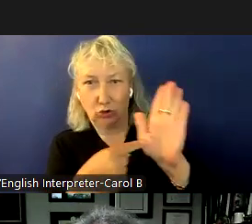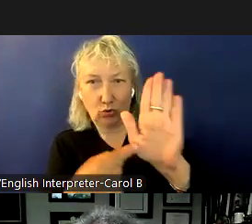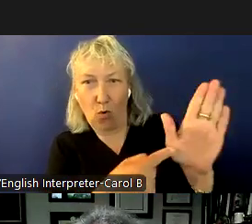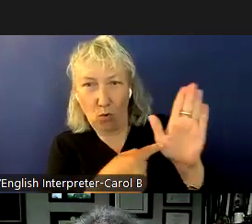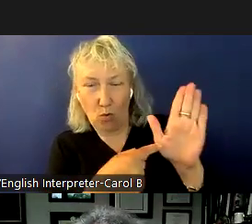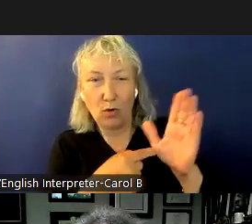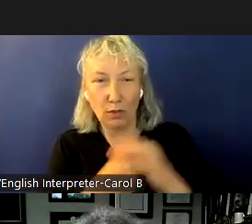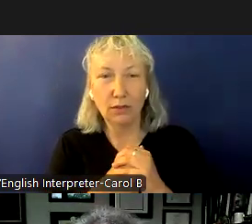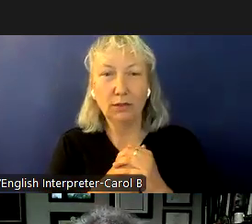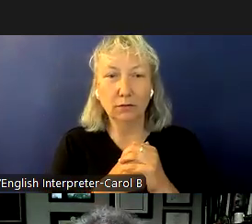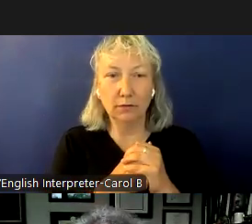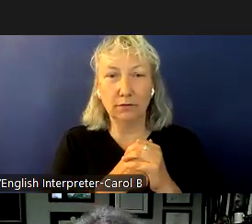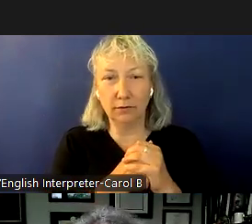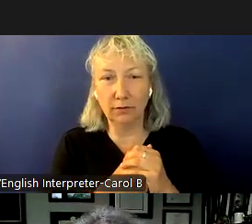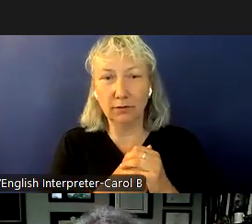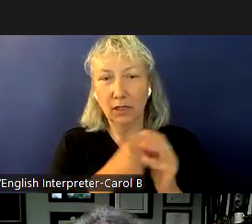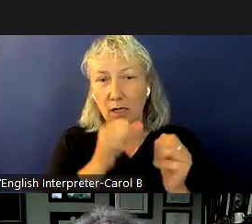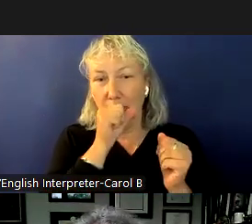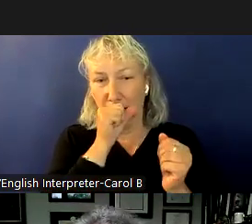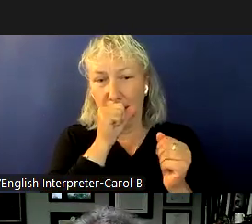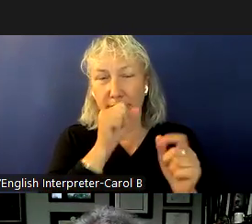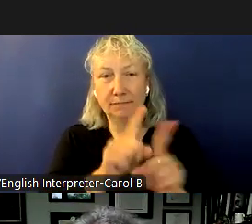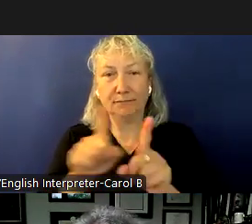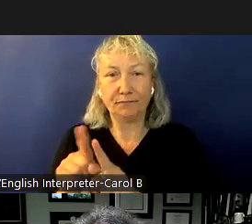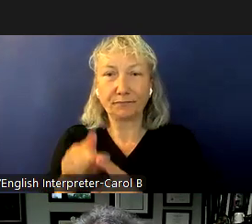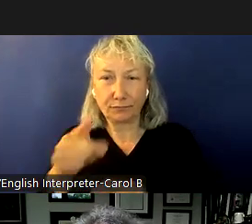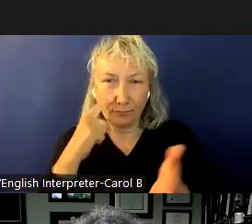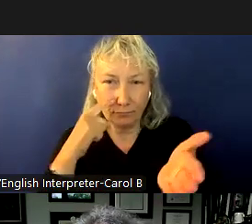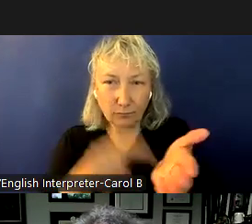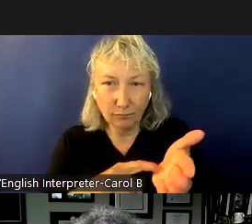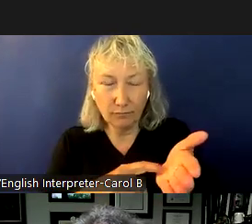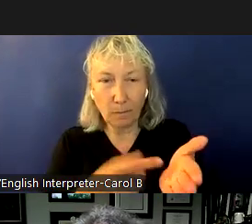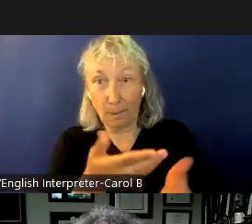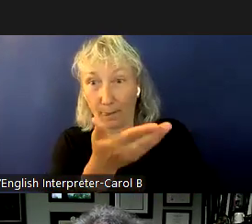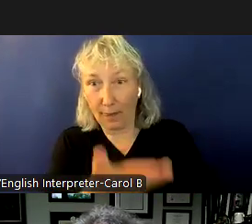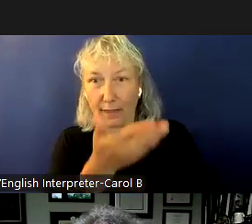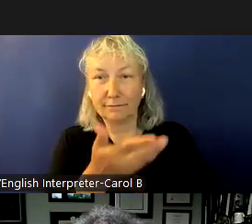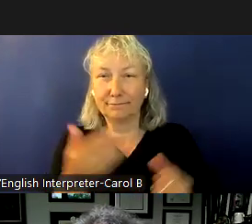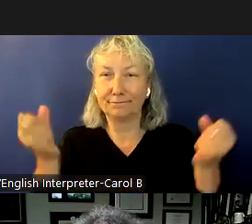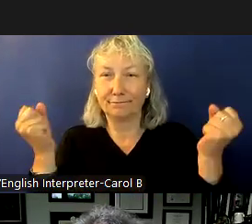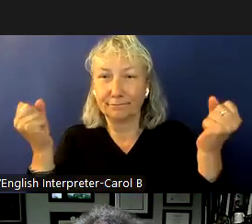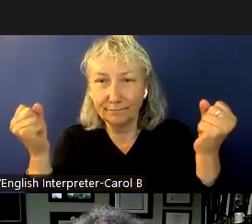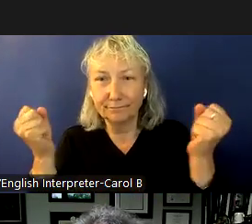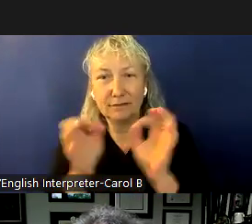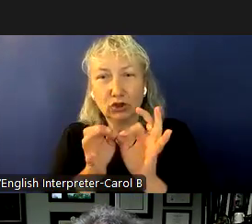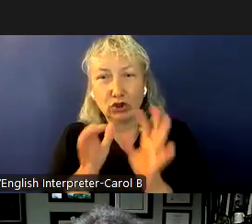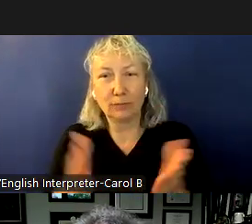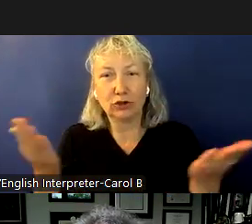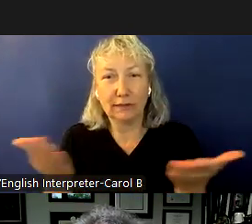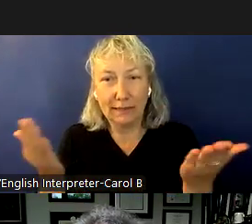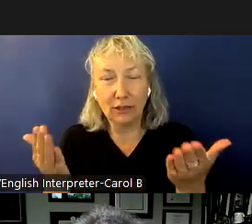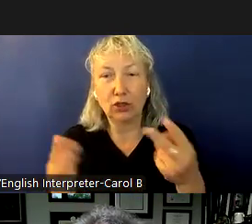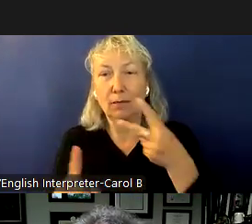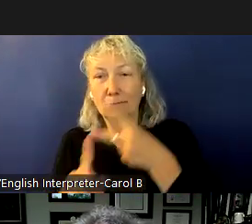We also, as you can see on your screens, we have the ASL interpreters. We do have the